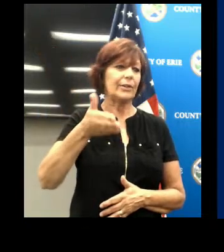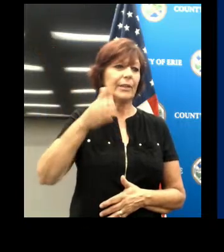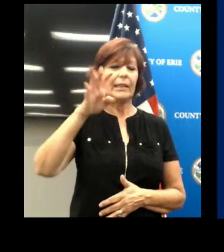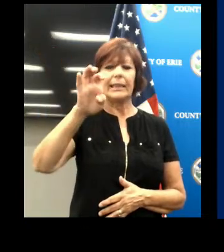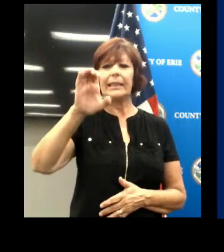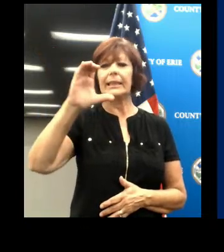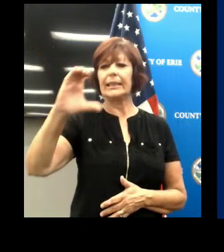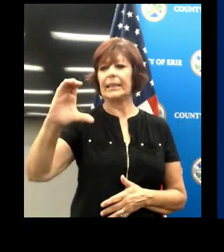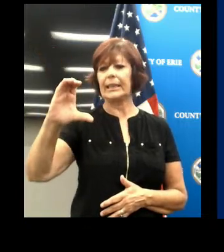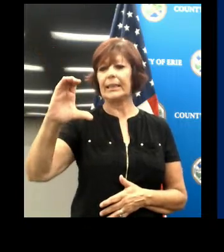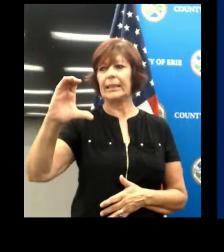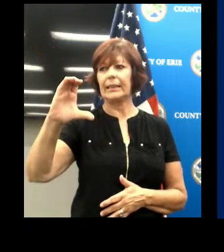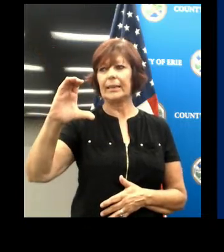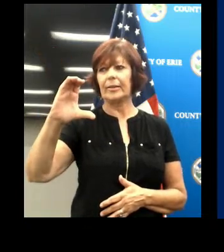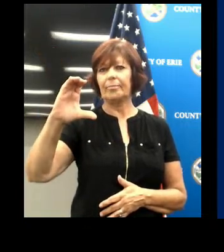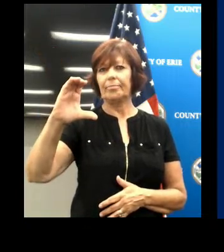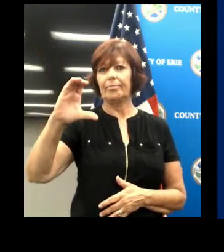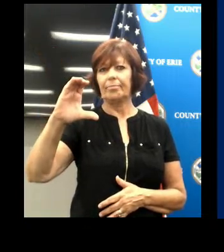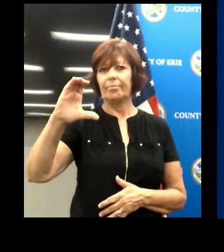http://bit.ly/EC